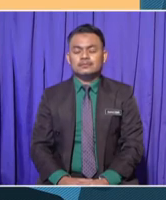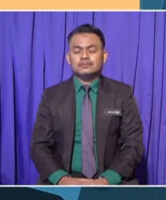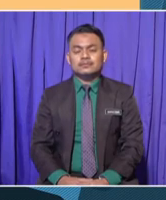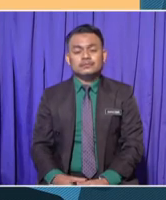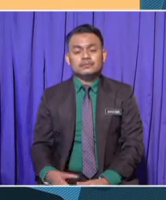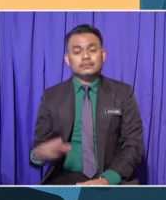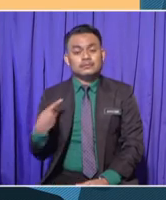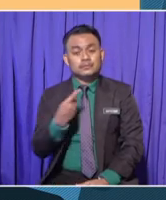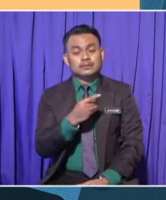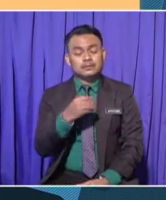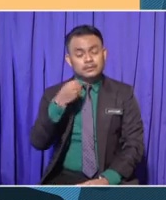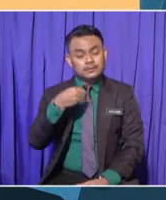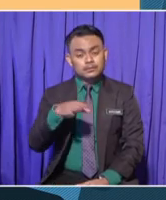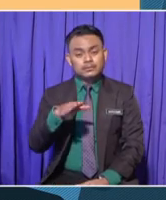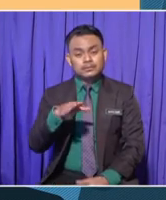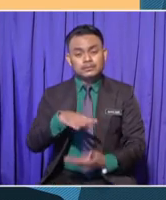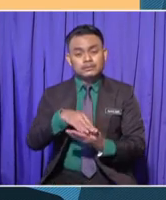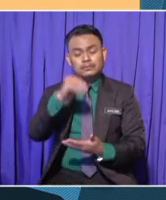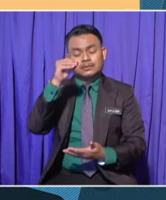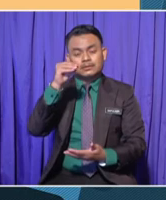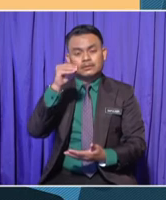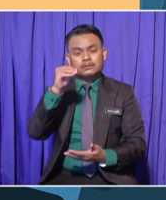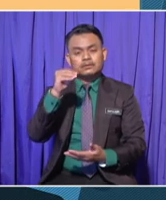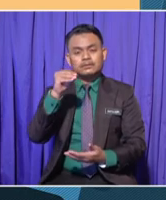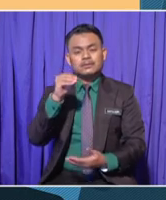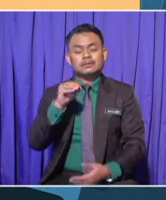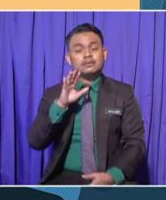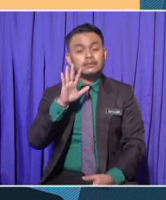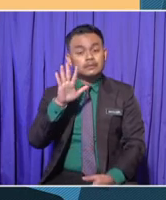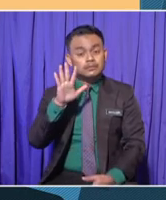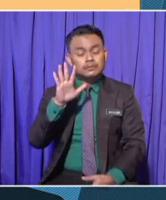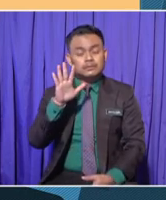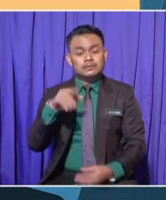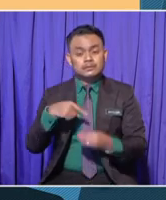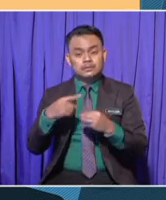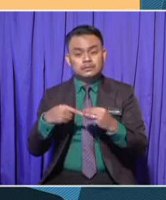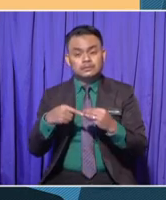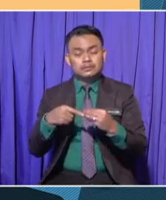You have explored 5 important contents about magnets.